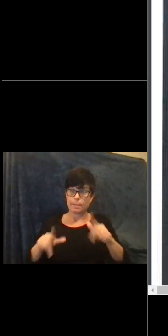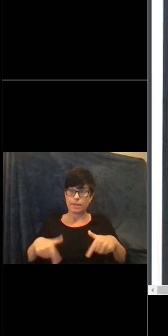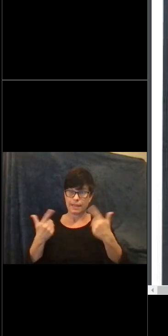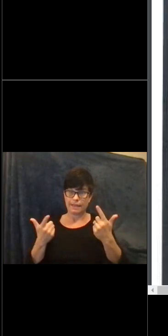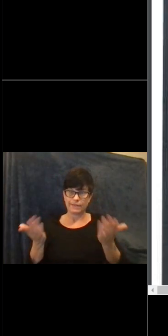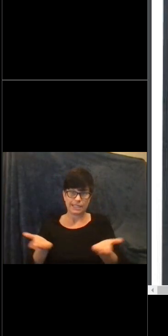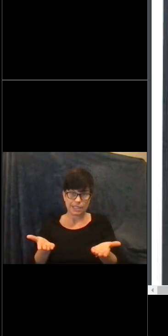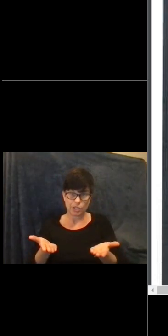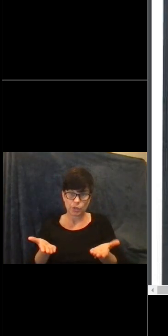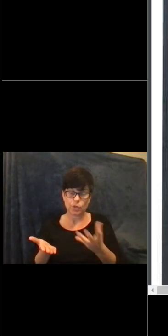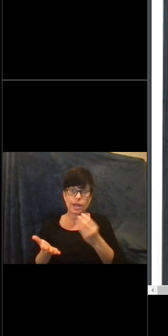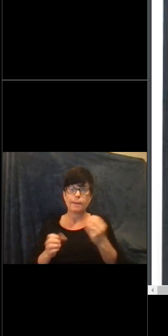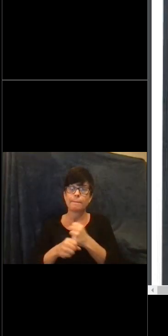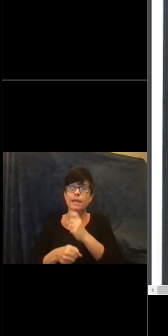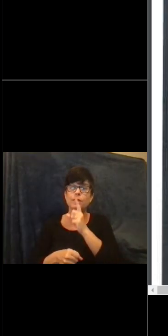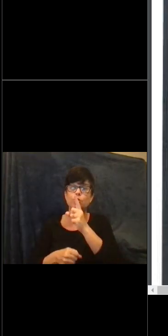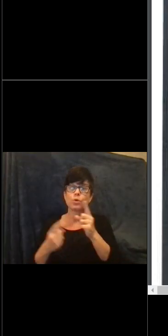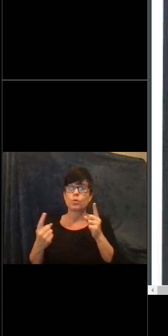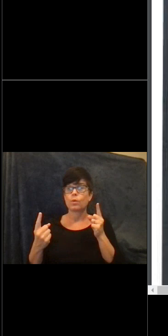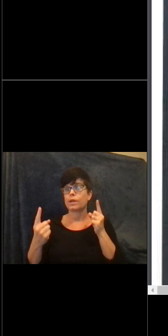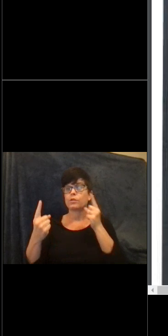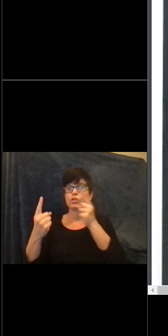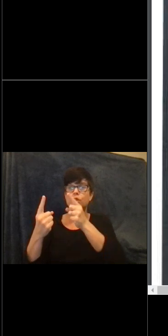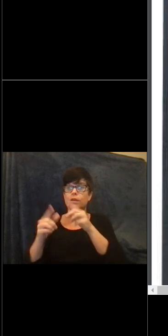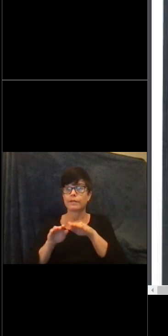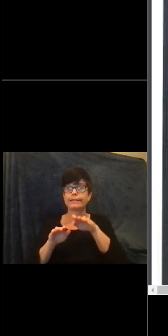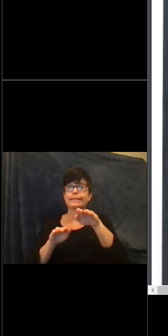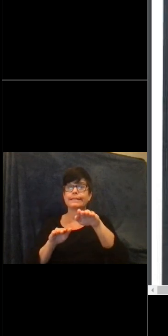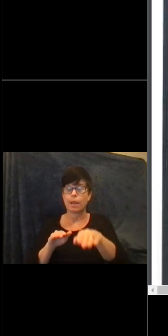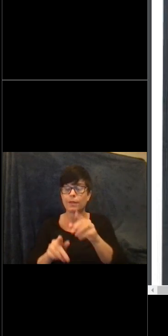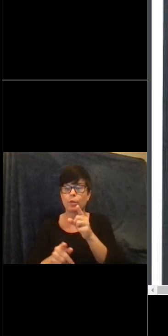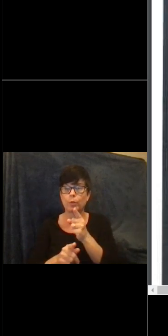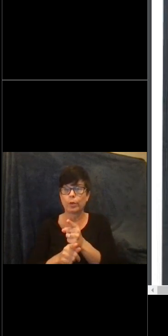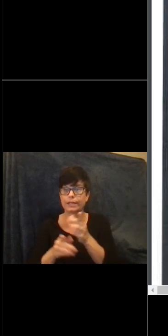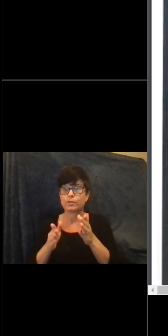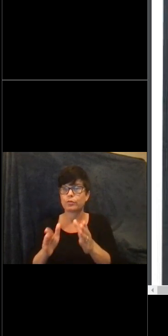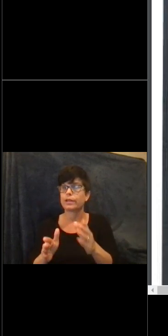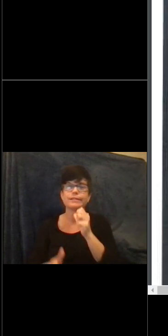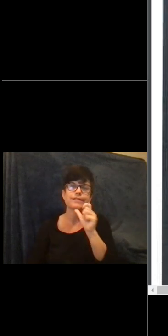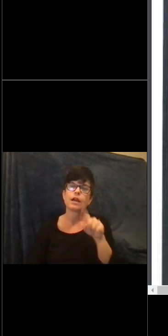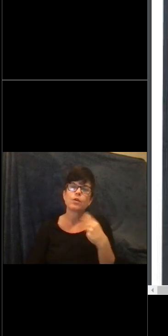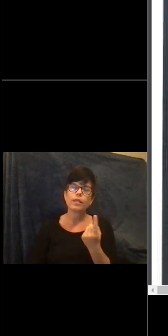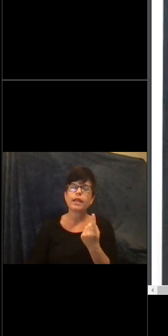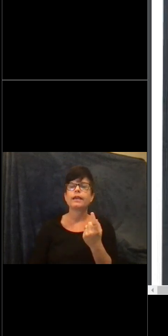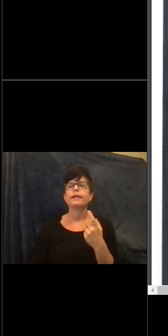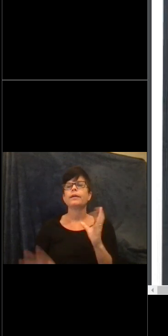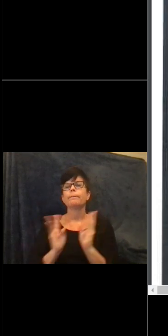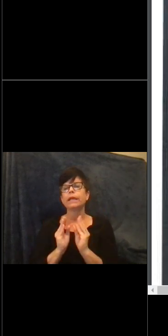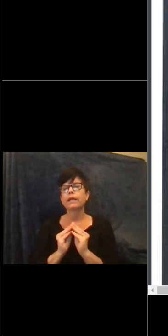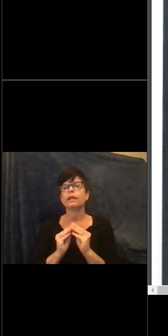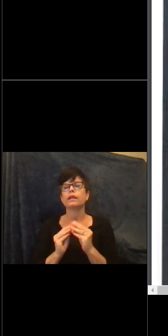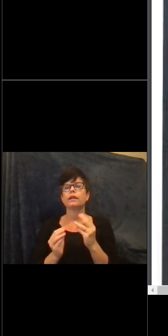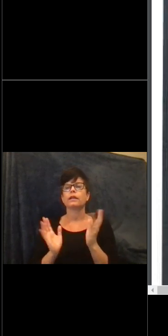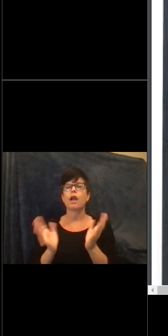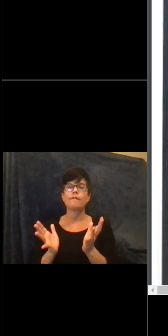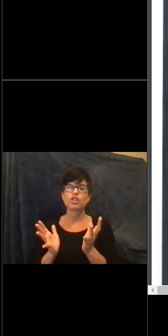we are achieving a step in the right direction and not just having a conversation per se.